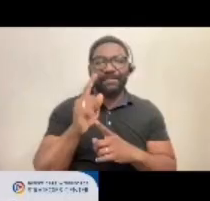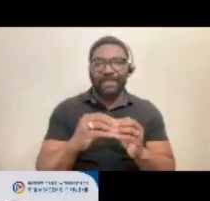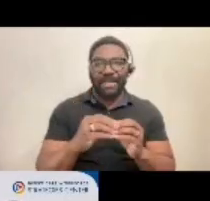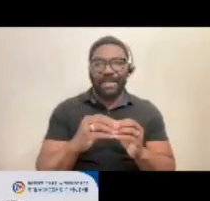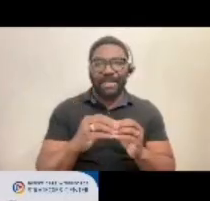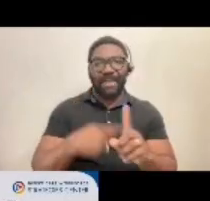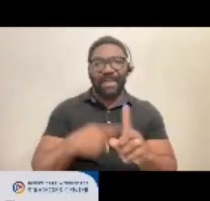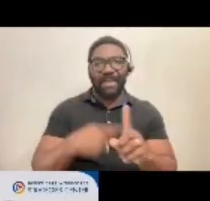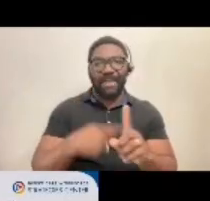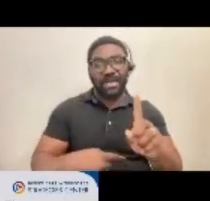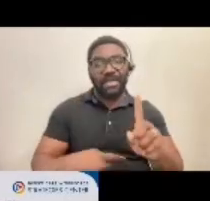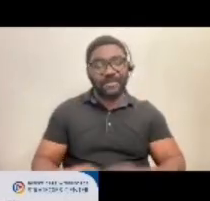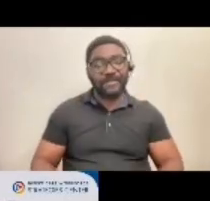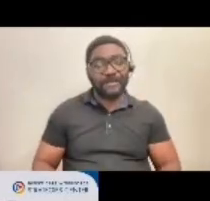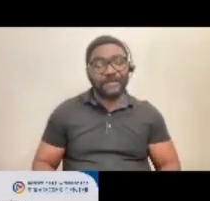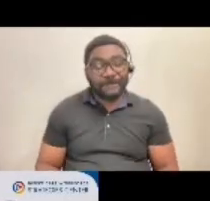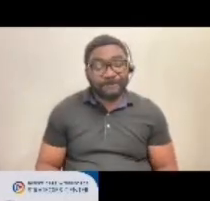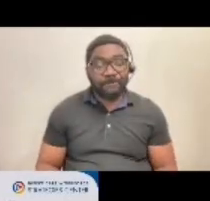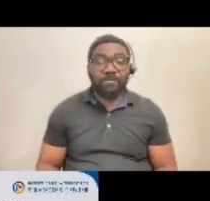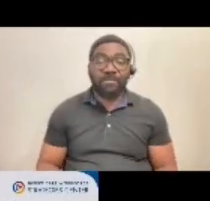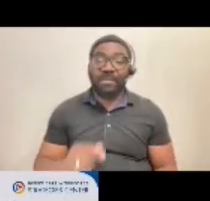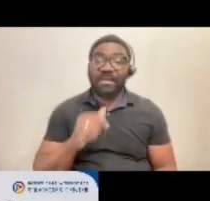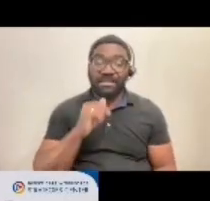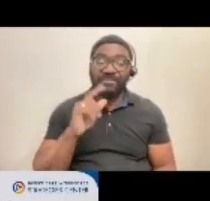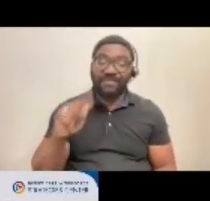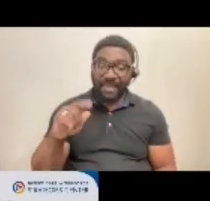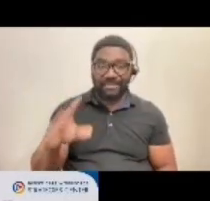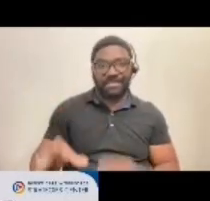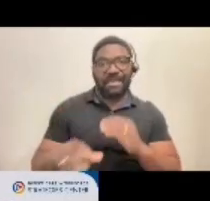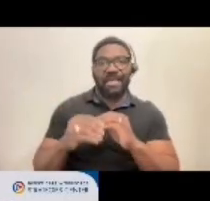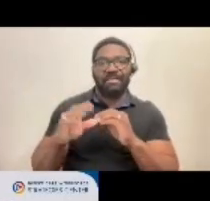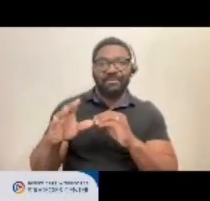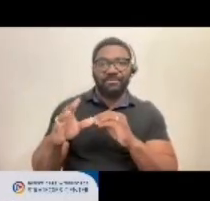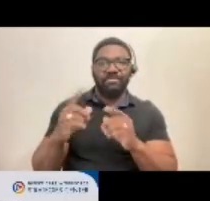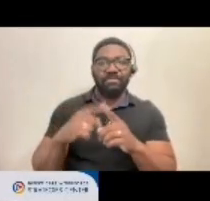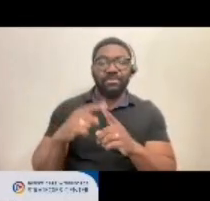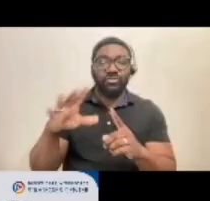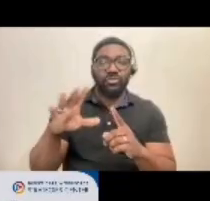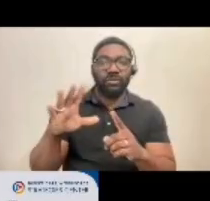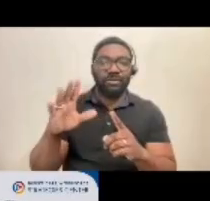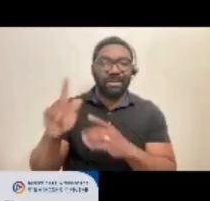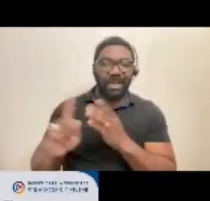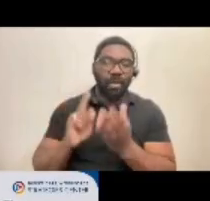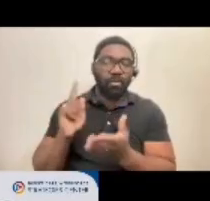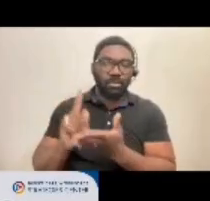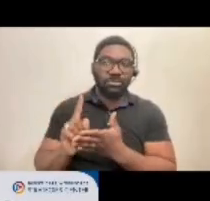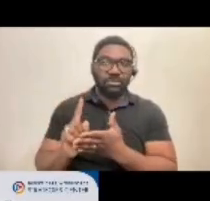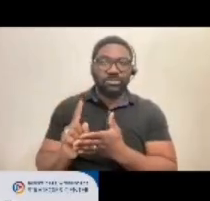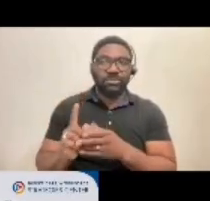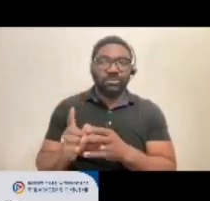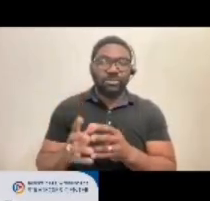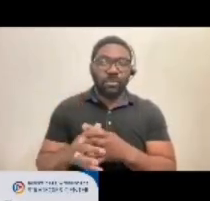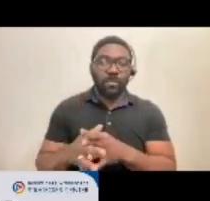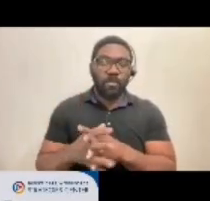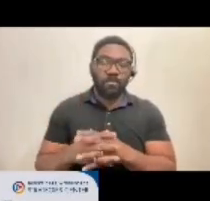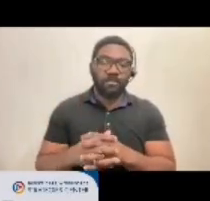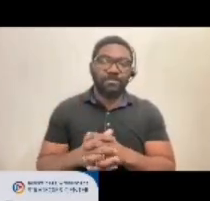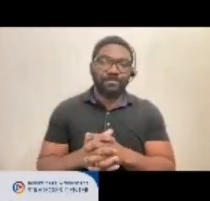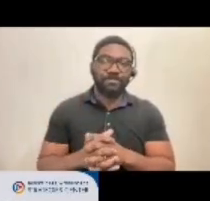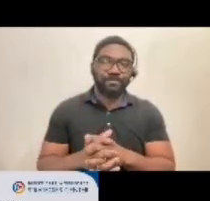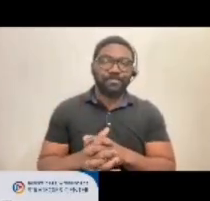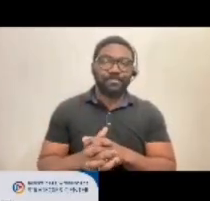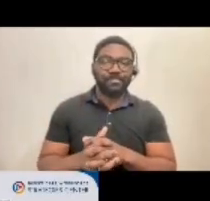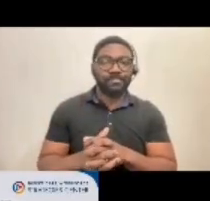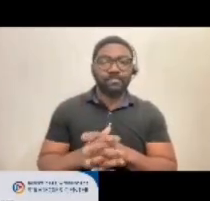month, and that's in addition to your SME hours. And so I would generally say states are working, probably